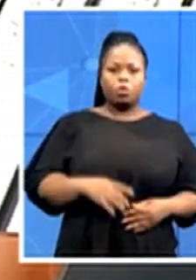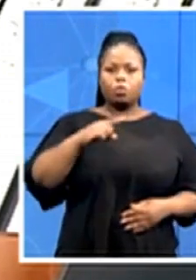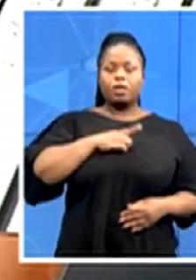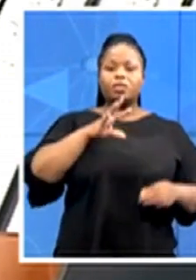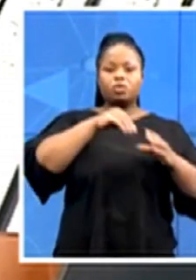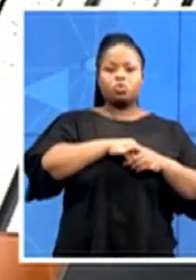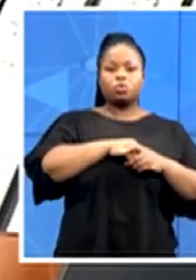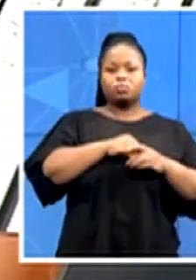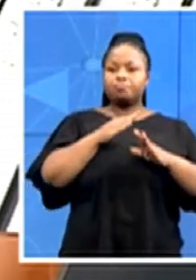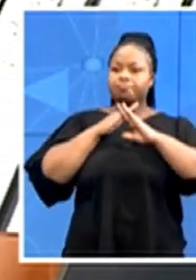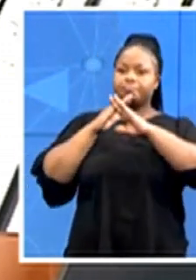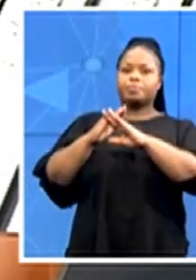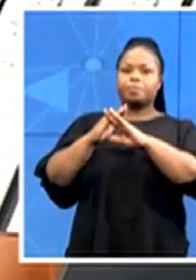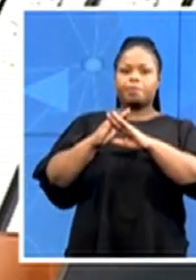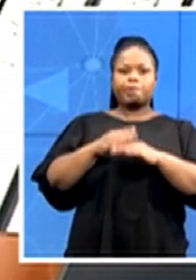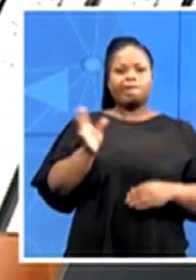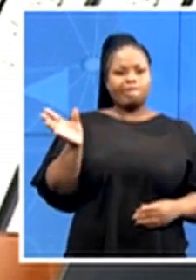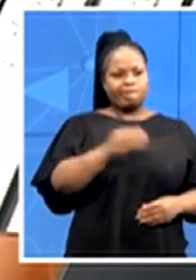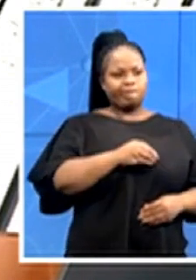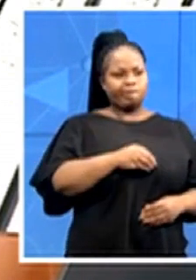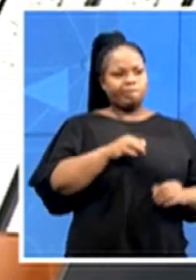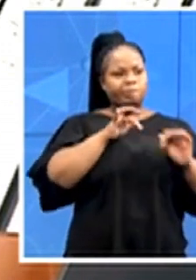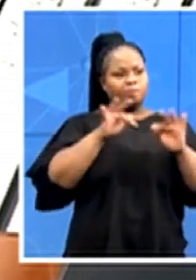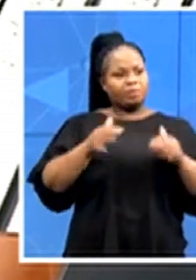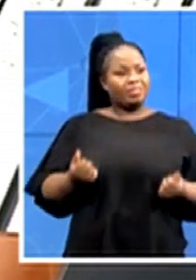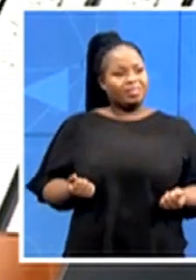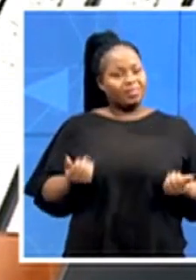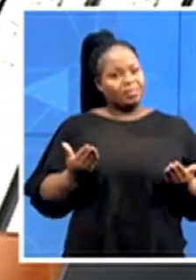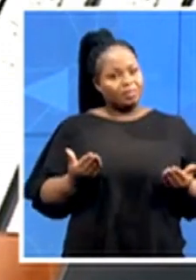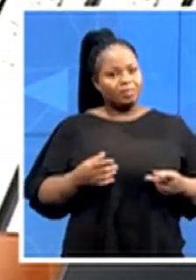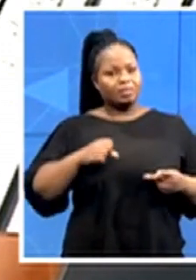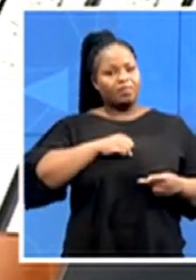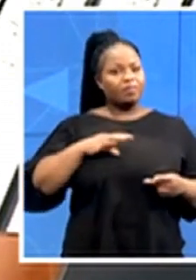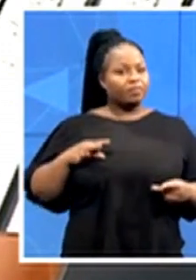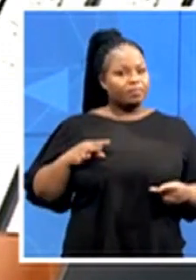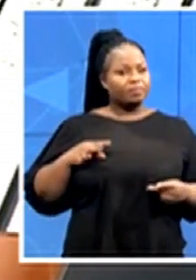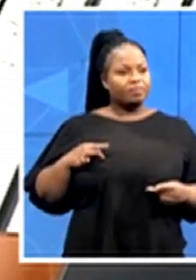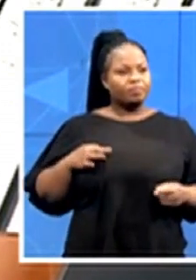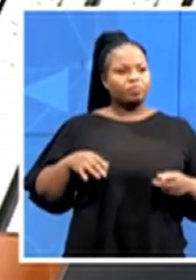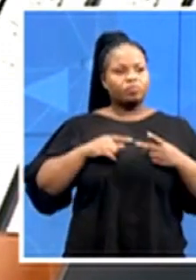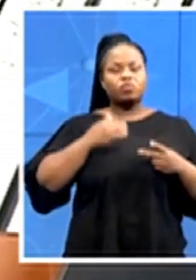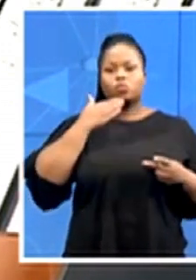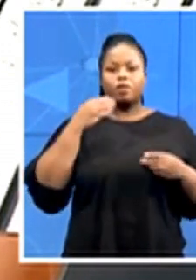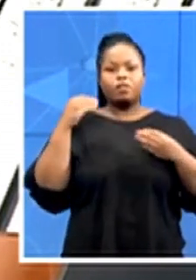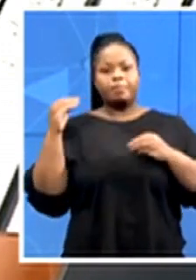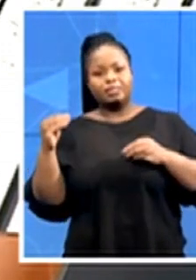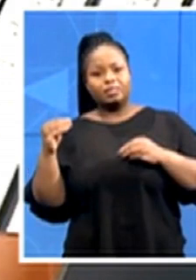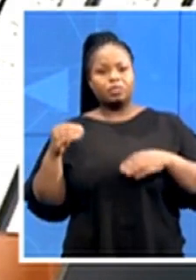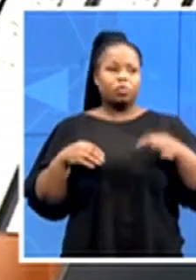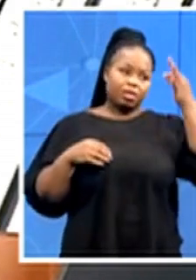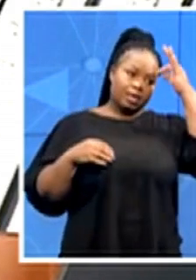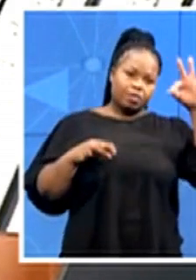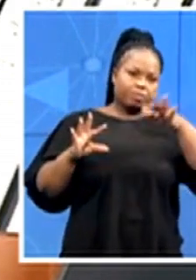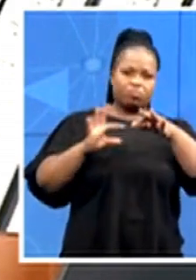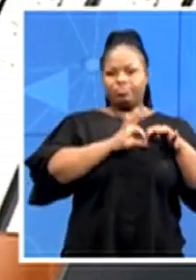public service employees conducting business with the state, the development of norms